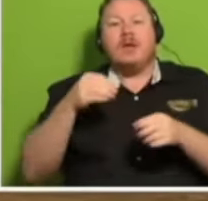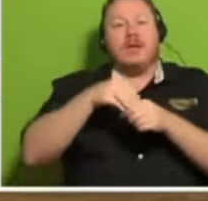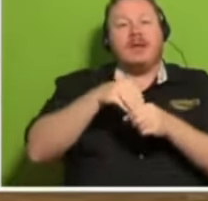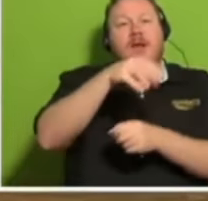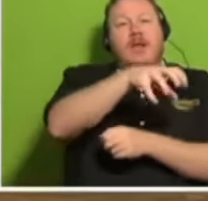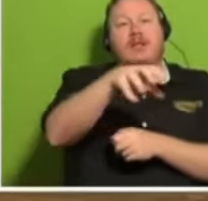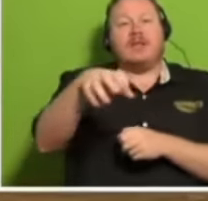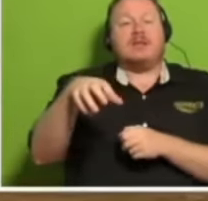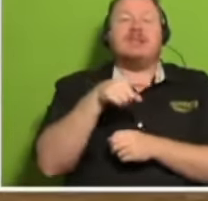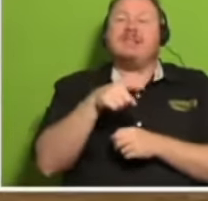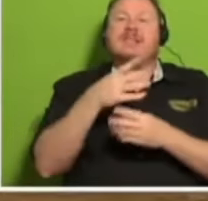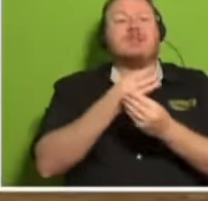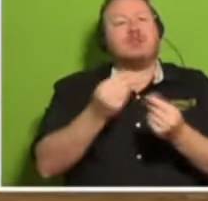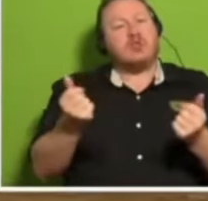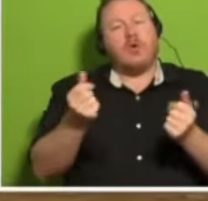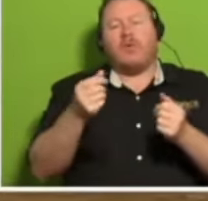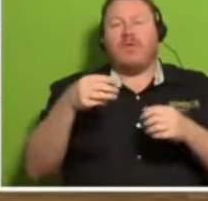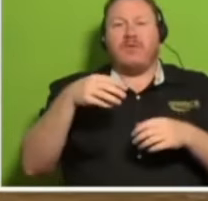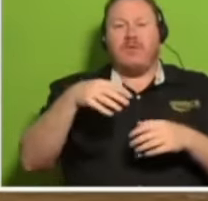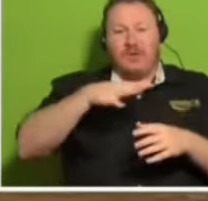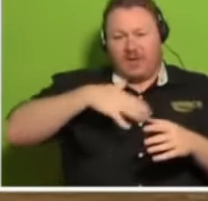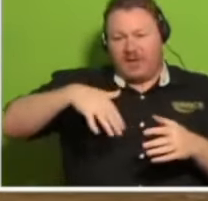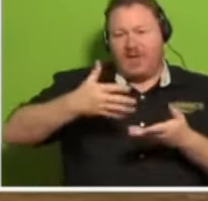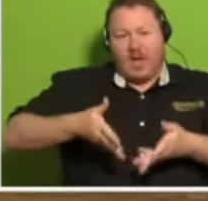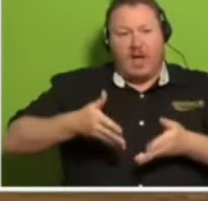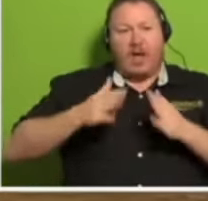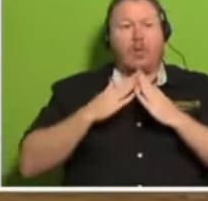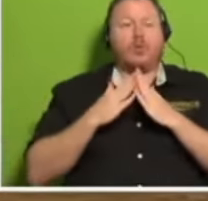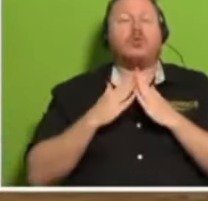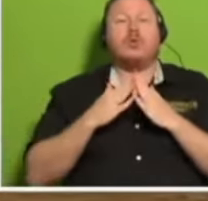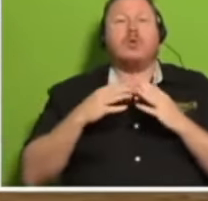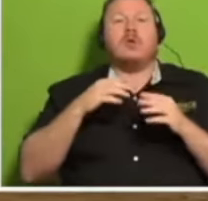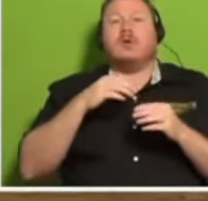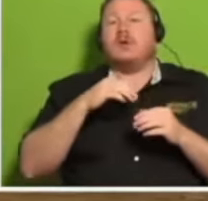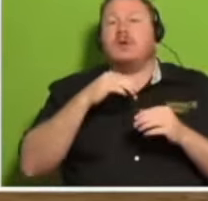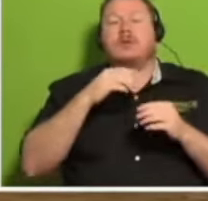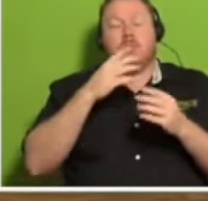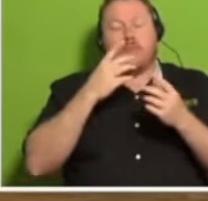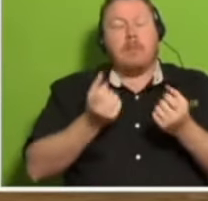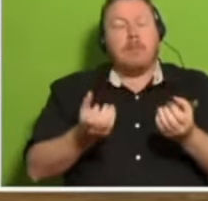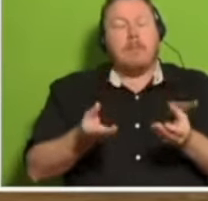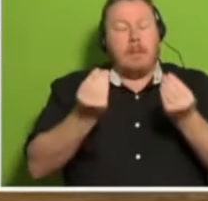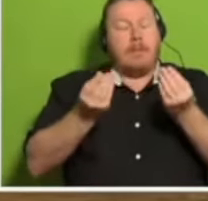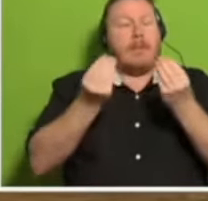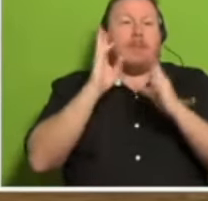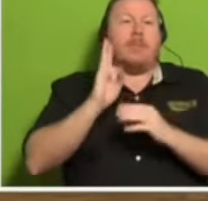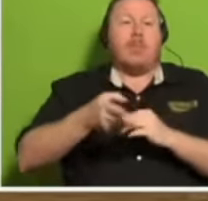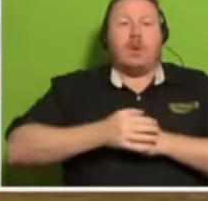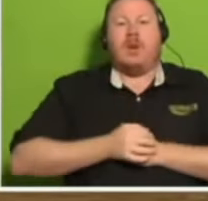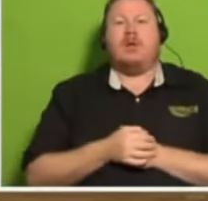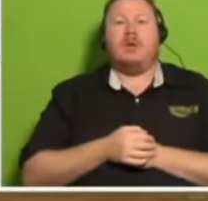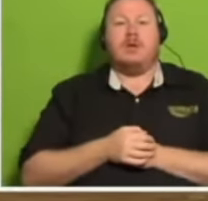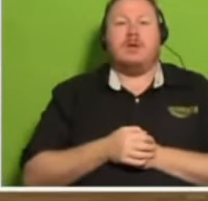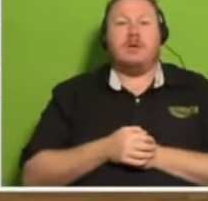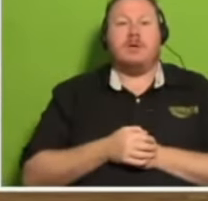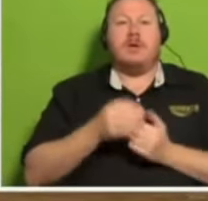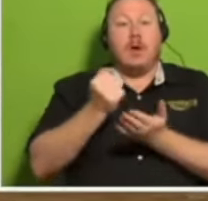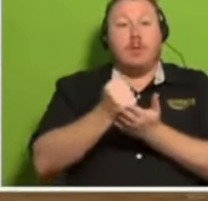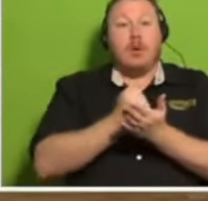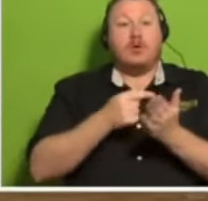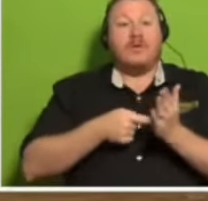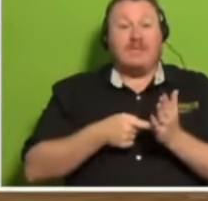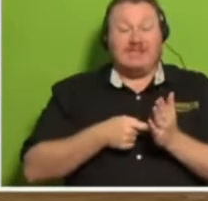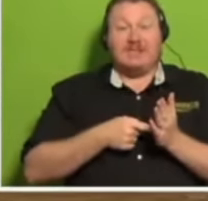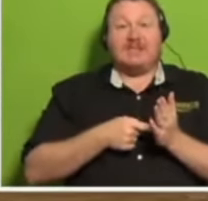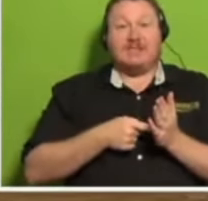entities must be resolved in-house, and we'll endeavor to ensure that this is realized. While the Post Office is